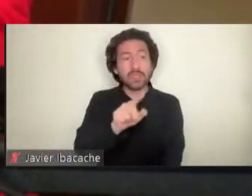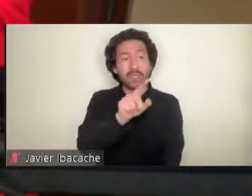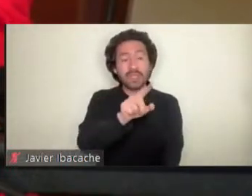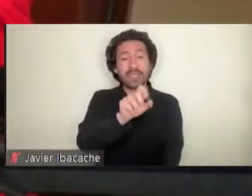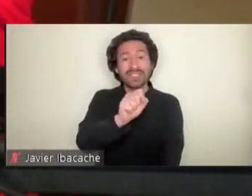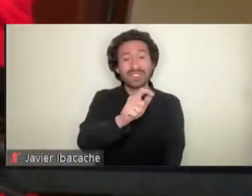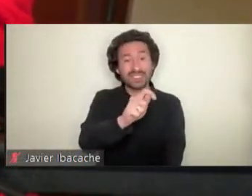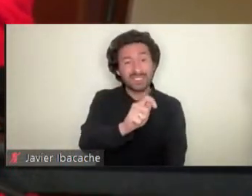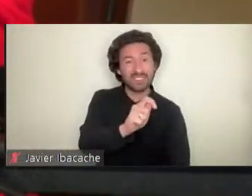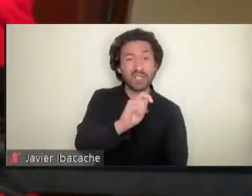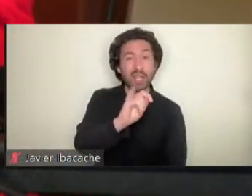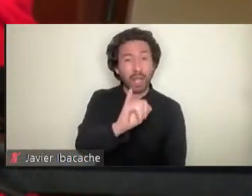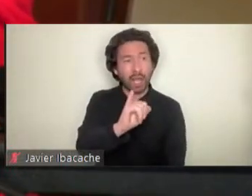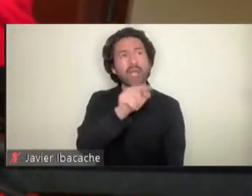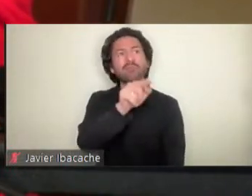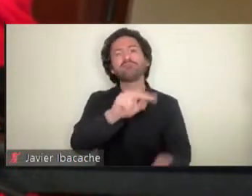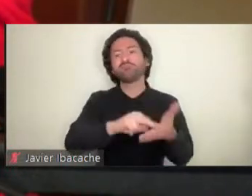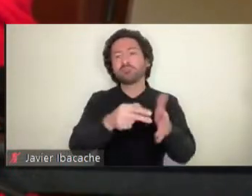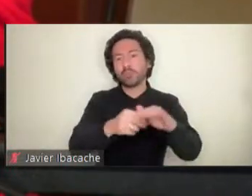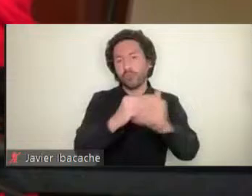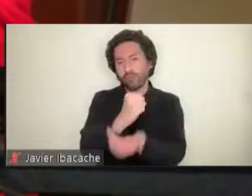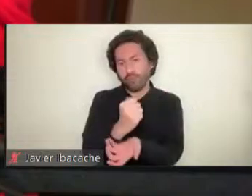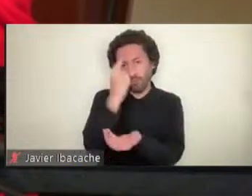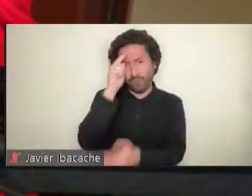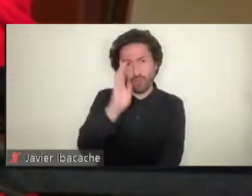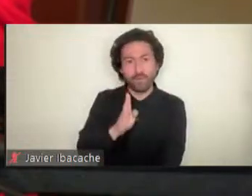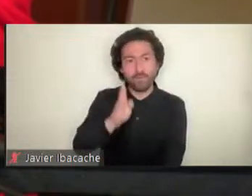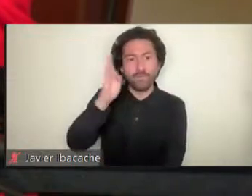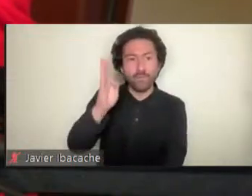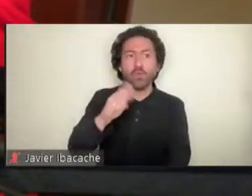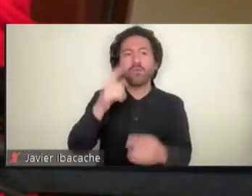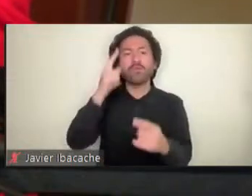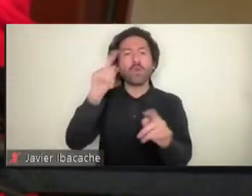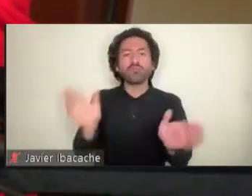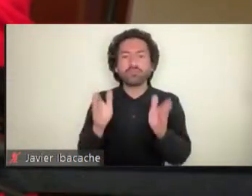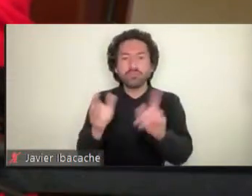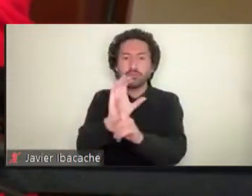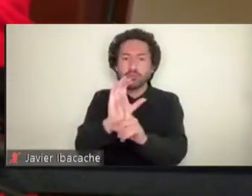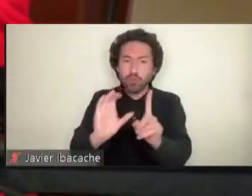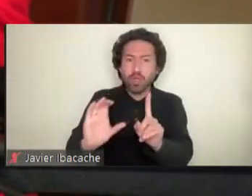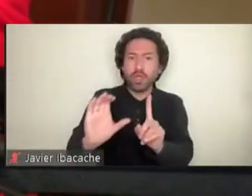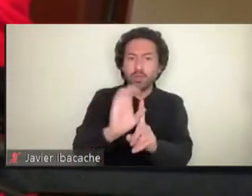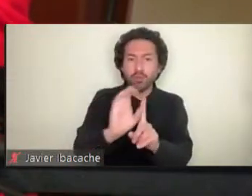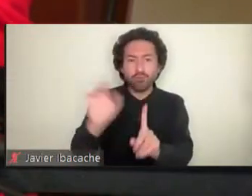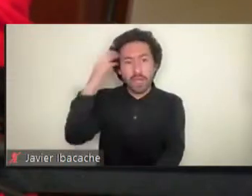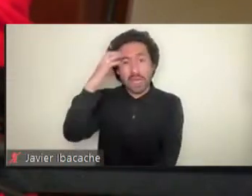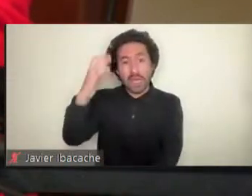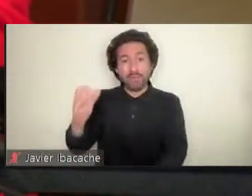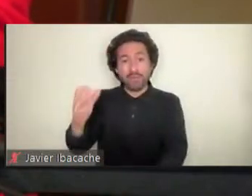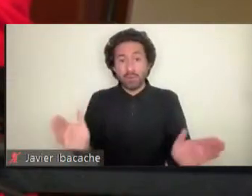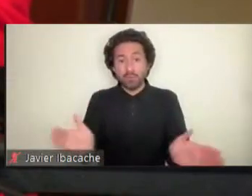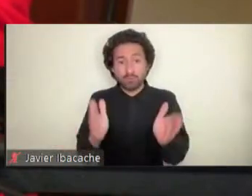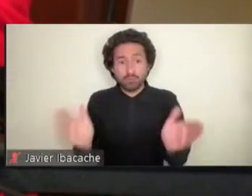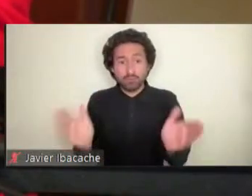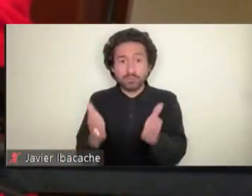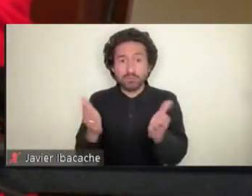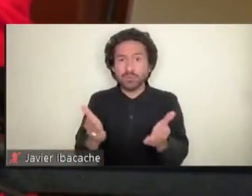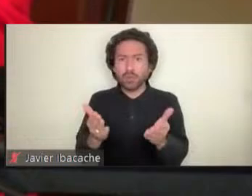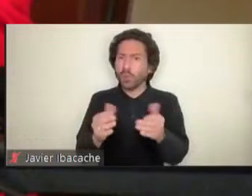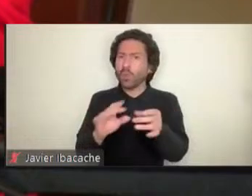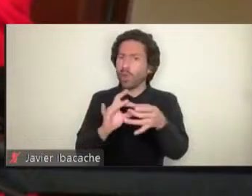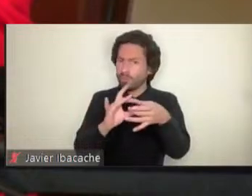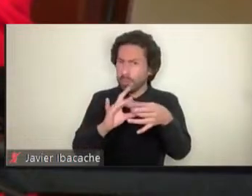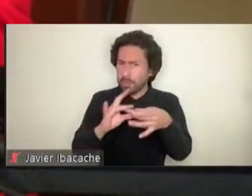the future. Promoting innovation culture. A government that champions STI sends a strong message to its citizens